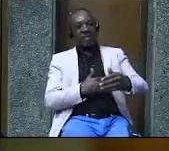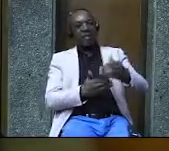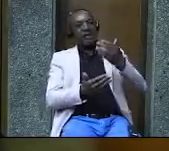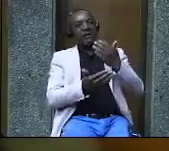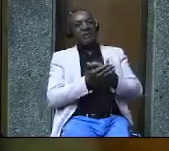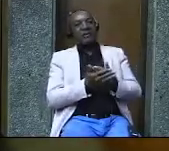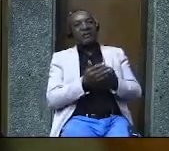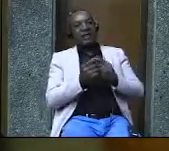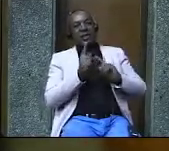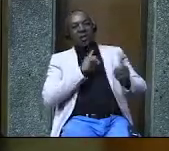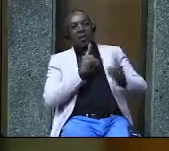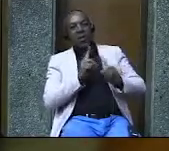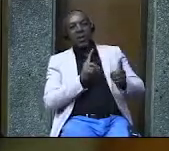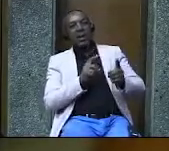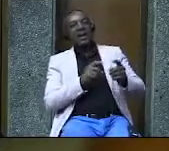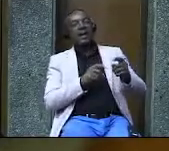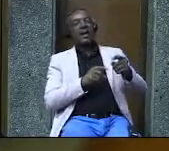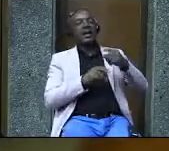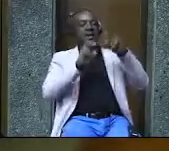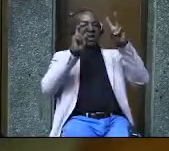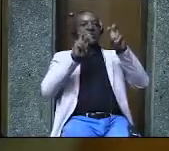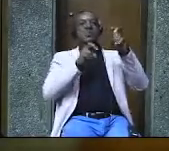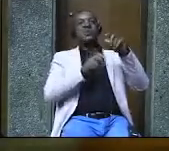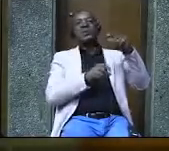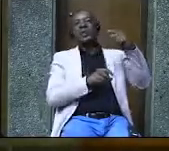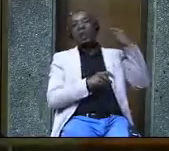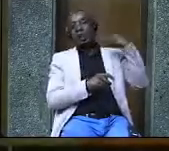Agnesa watu wa hatele.